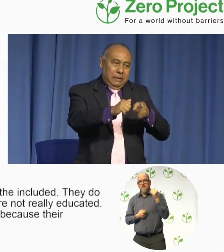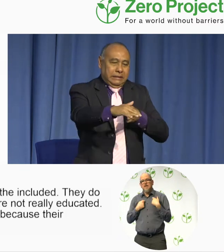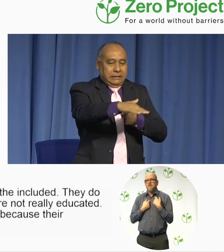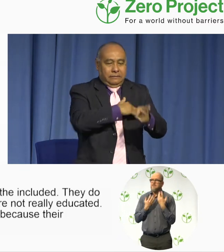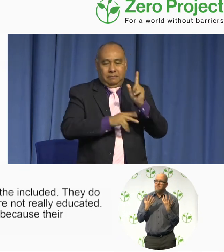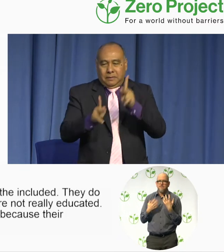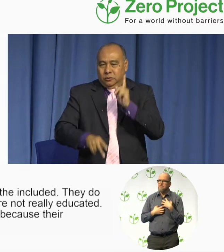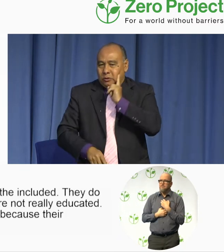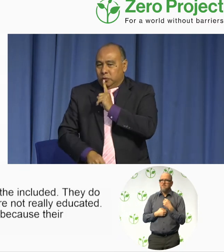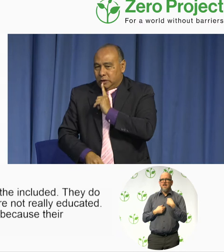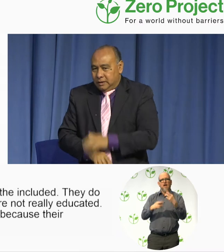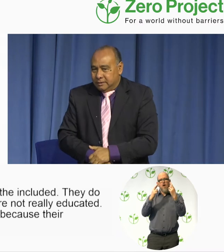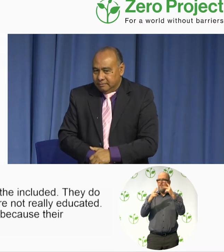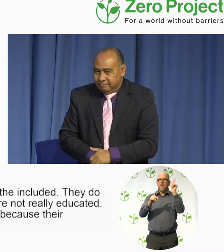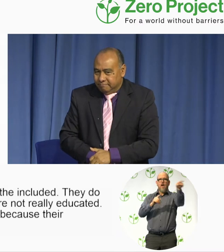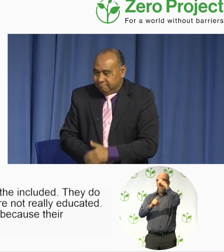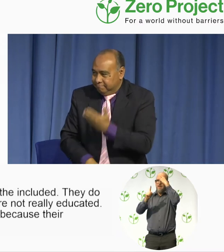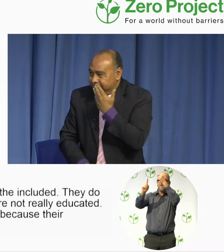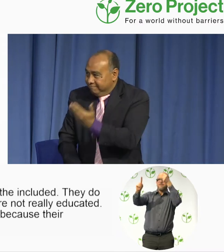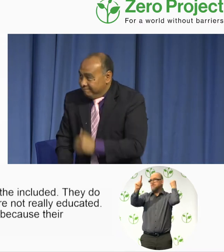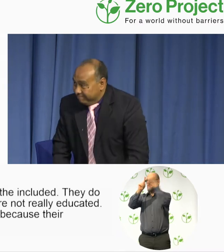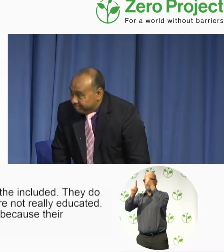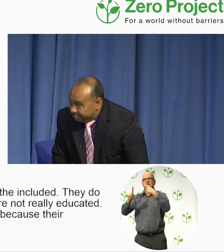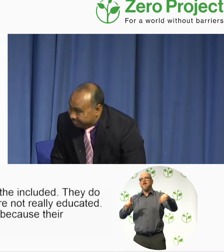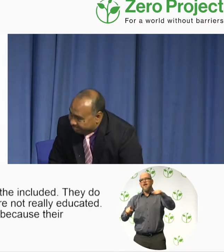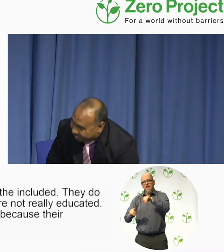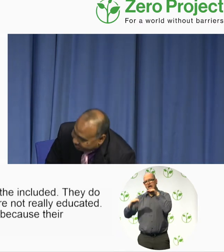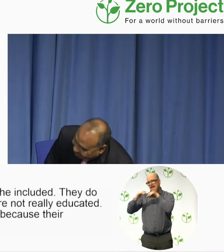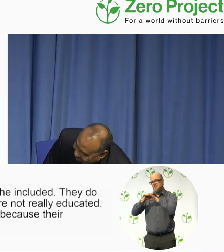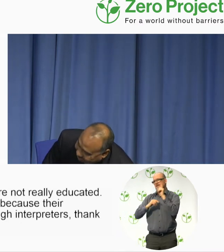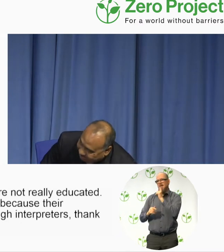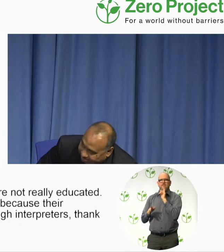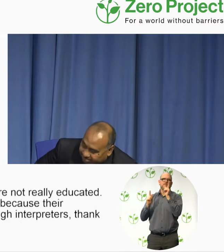sign language or through the interpreters. Thank you so much.